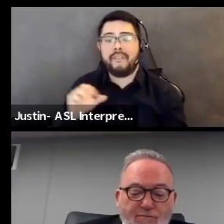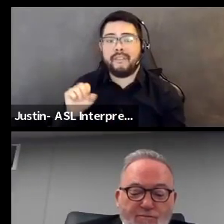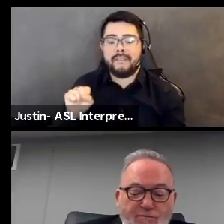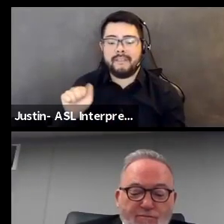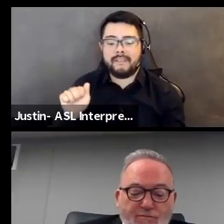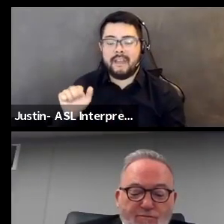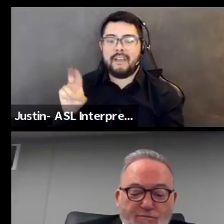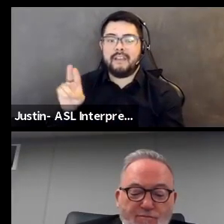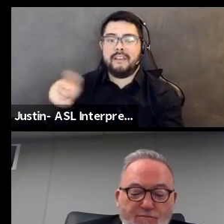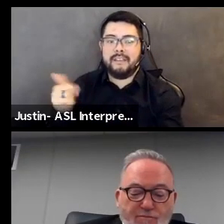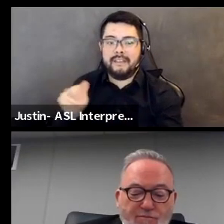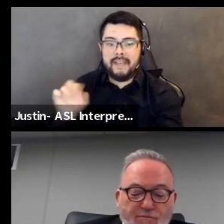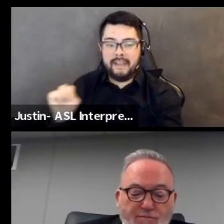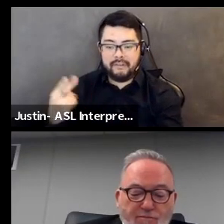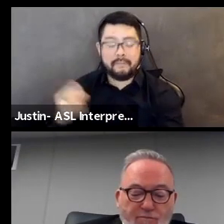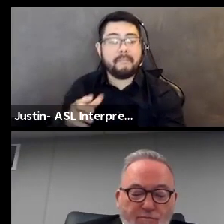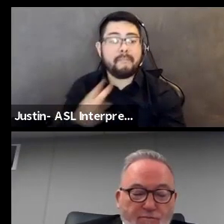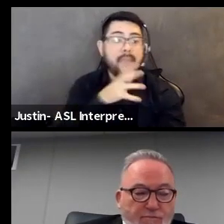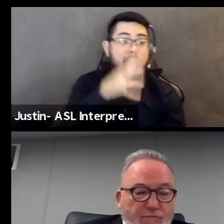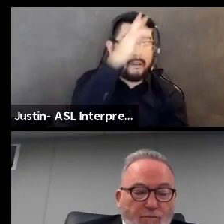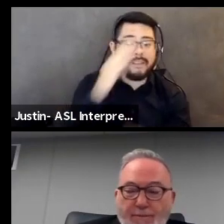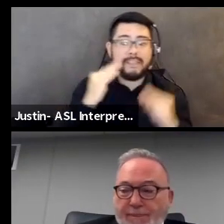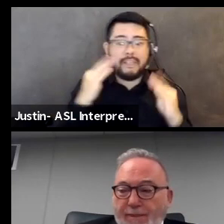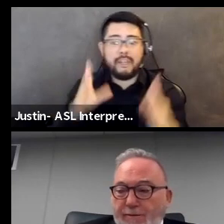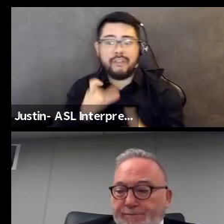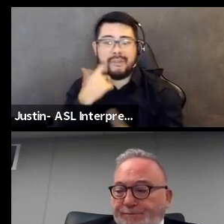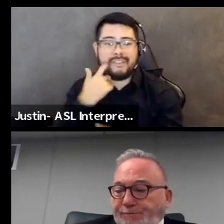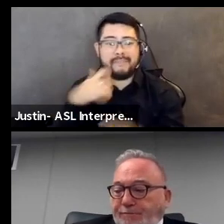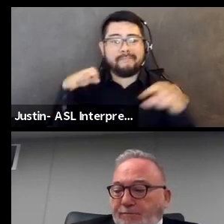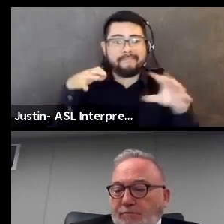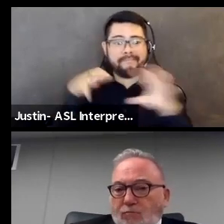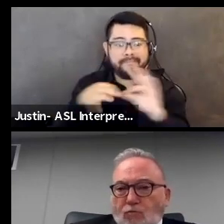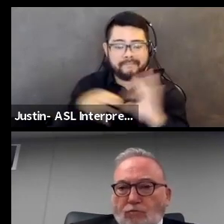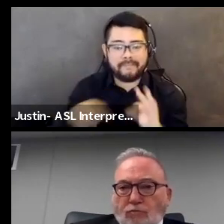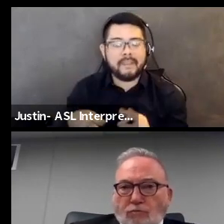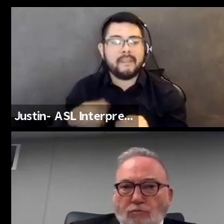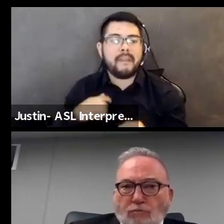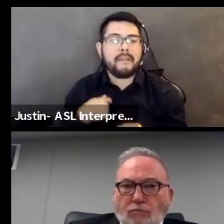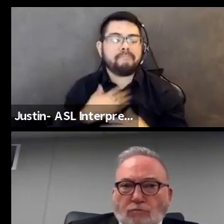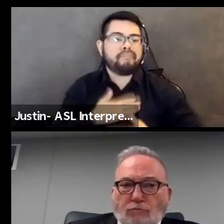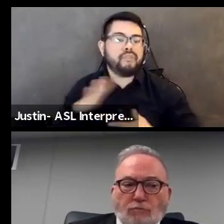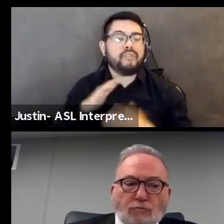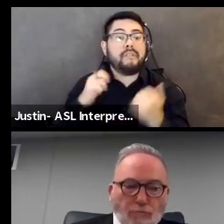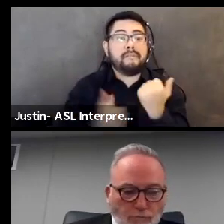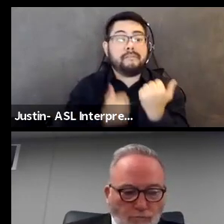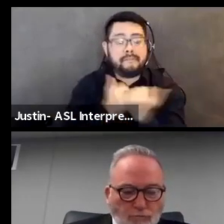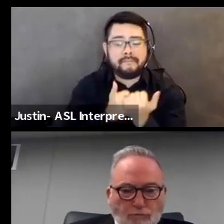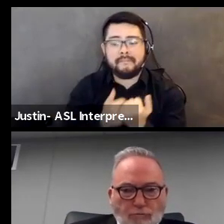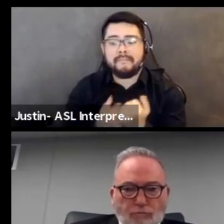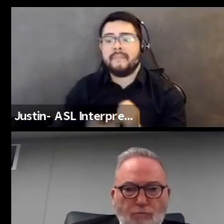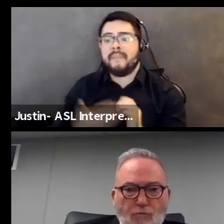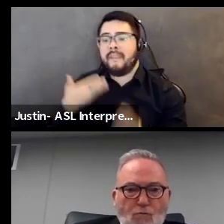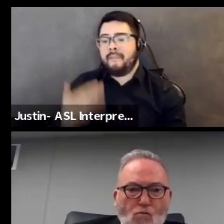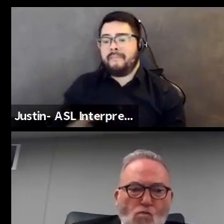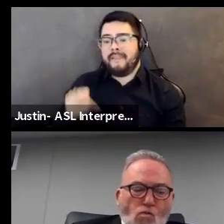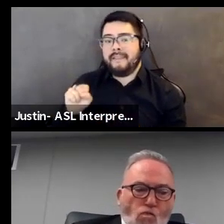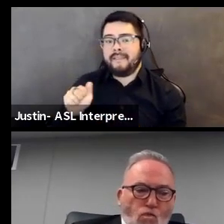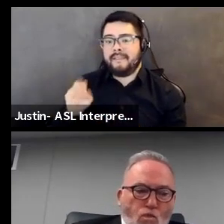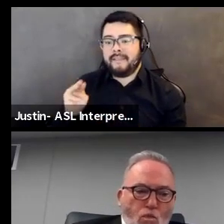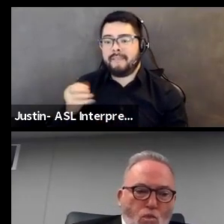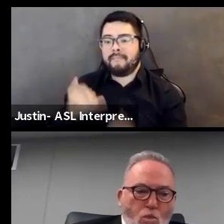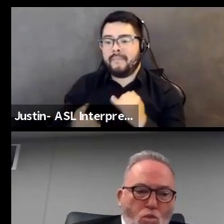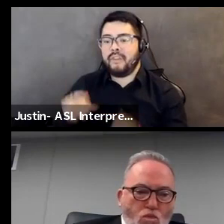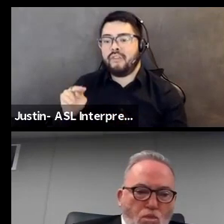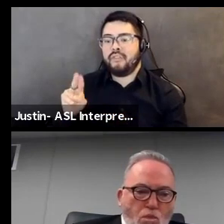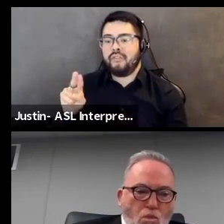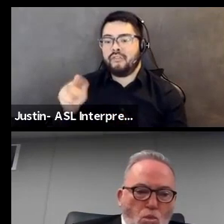parents and teachers who spoke today i am so grateful for your continued advocacy as mentioned my name is sam nugent and i'm alderman of the